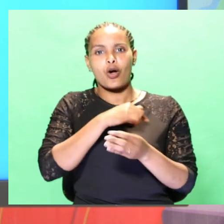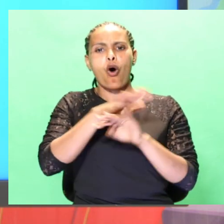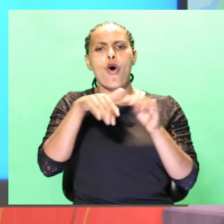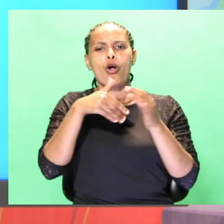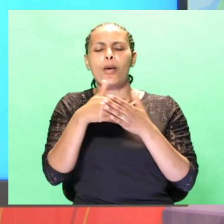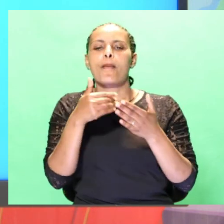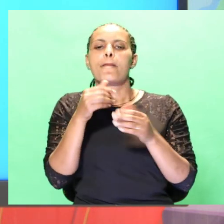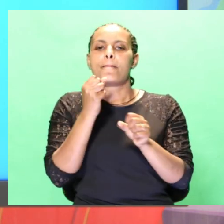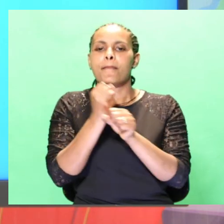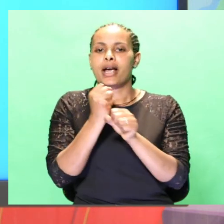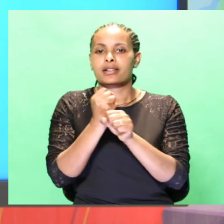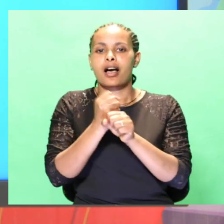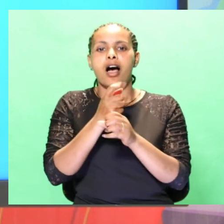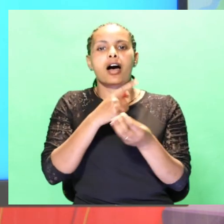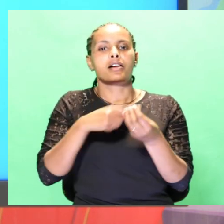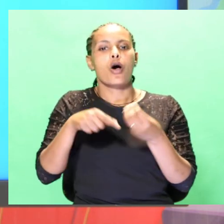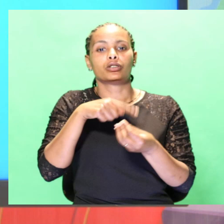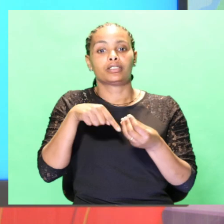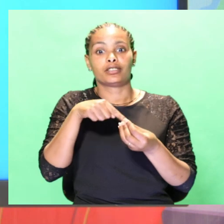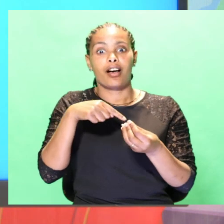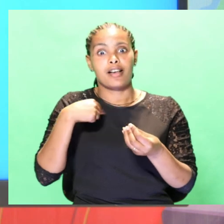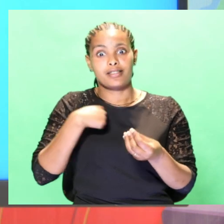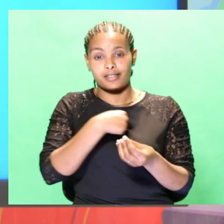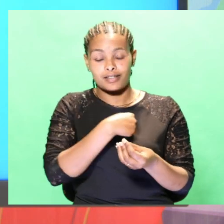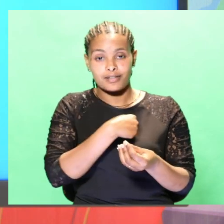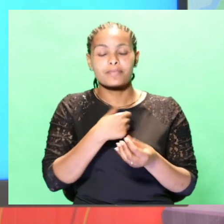all materials around us.